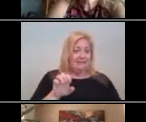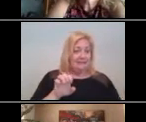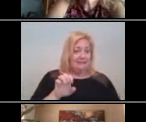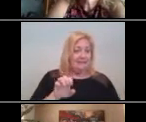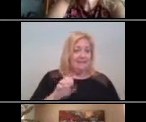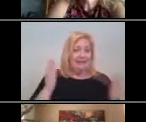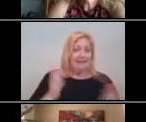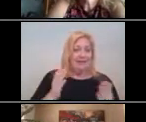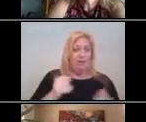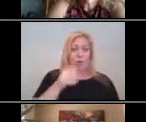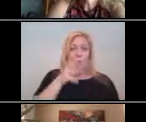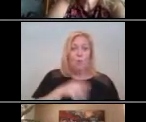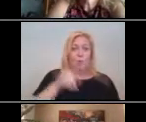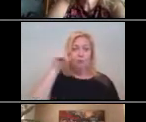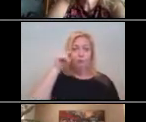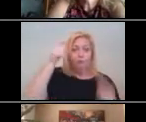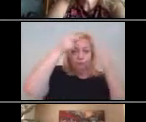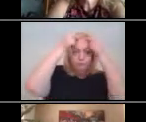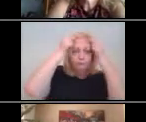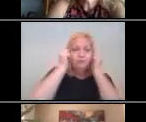Present.